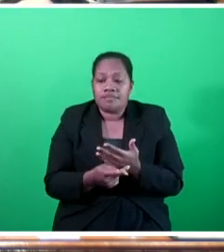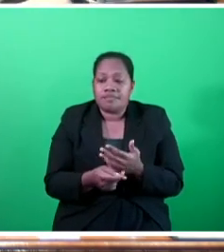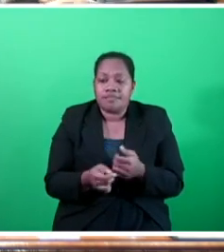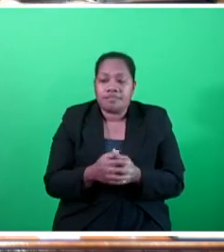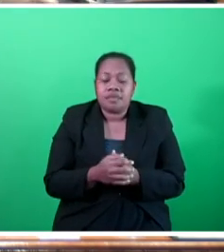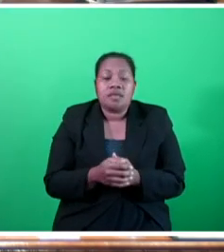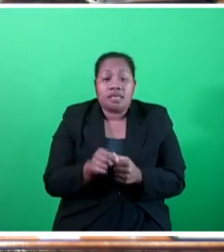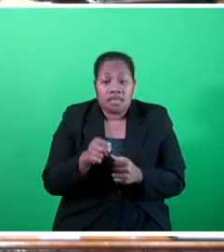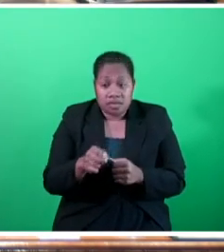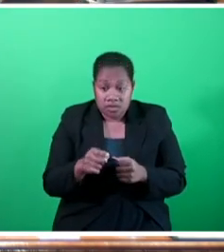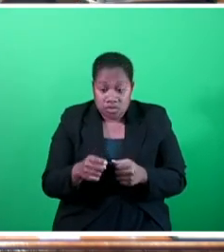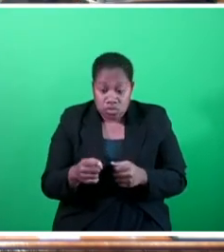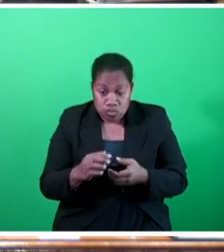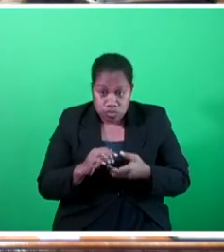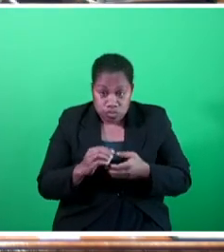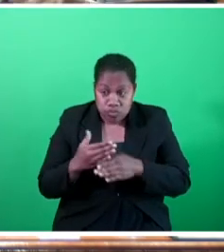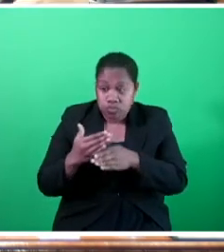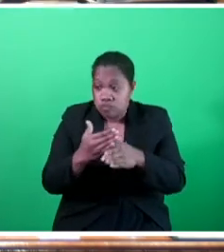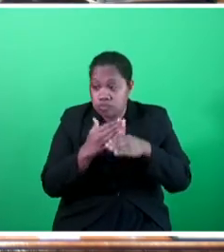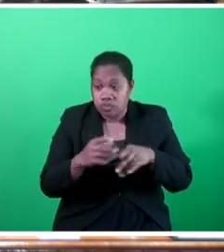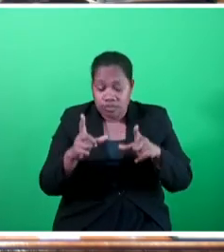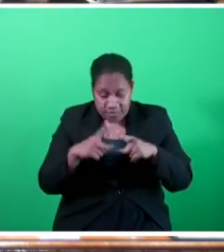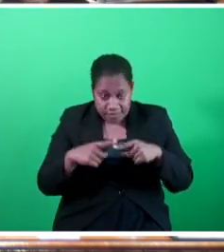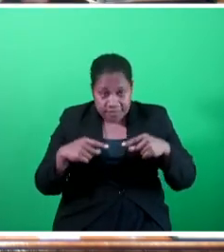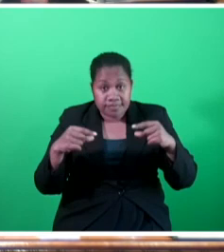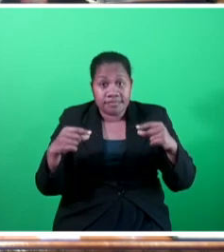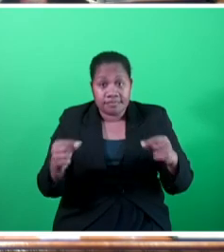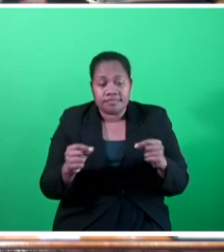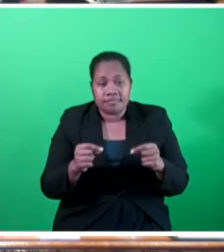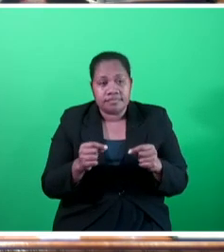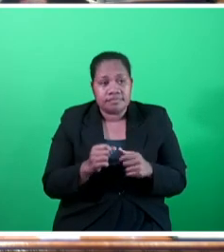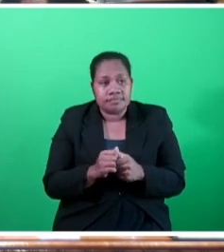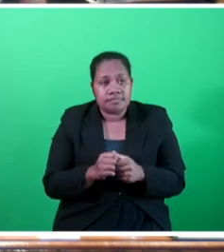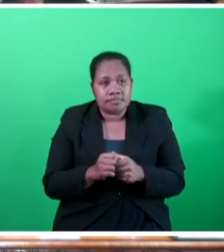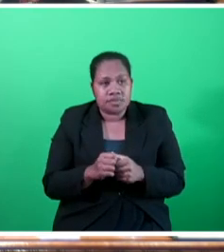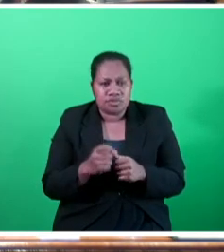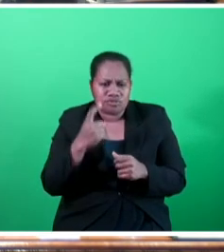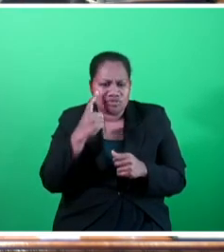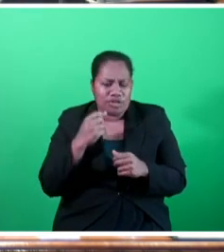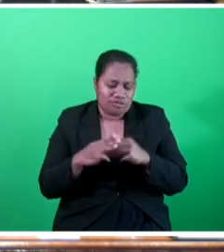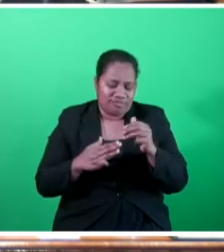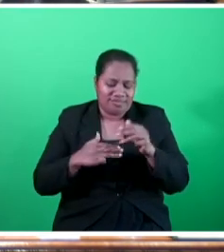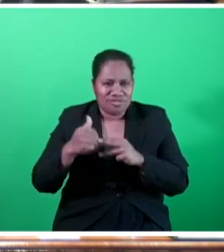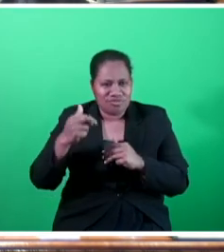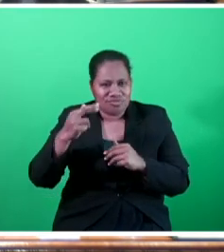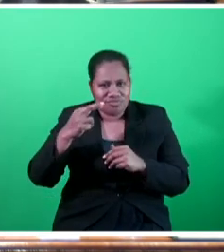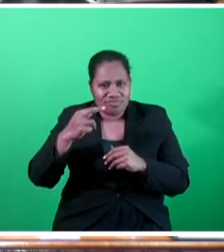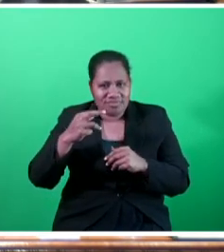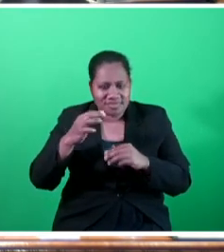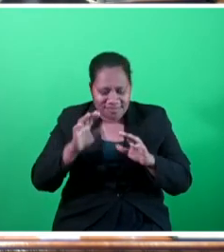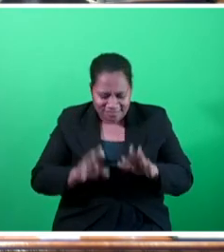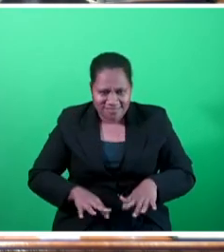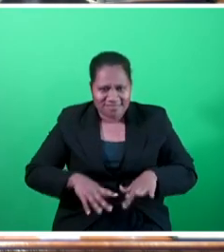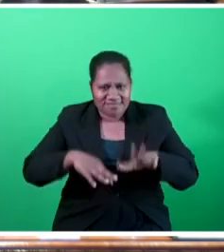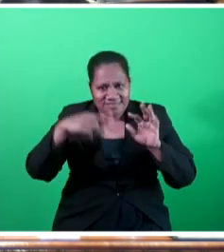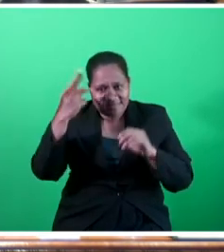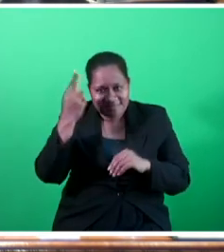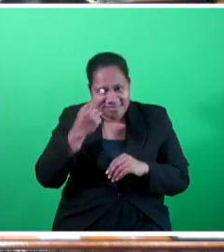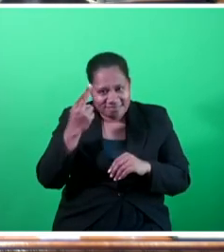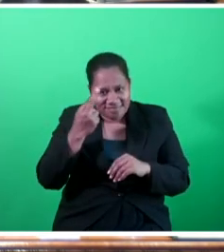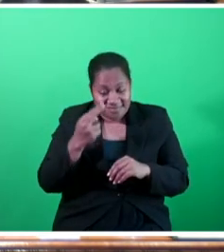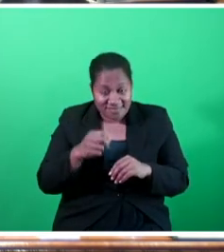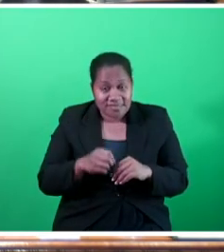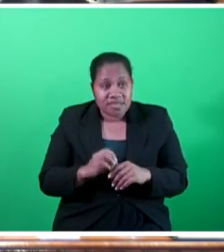the Japanese and the Dutch management way of managing risks from flood. It is a flood risk management policy based on making room for the river